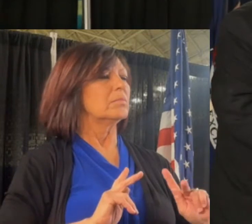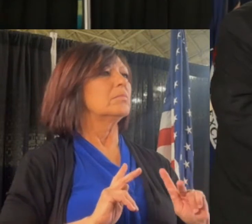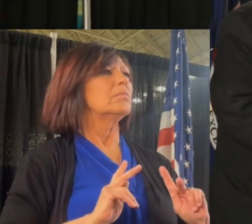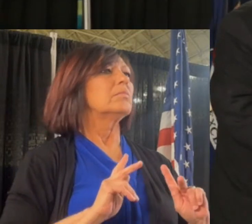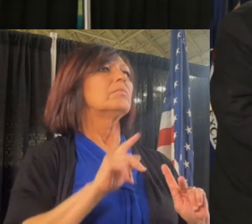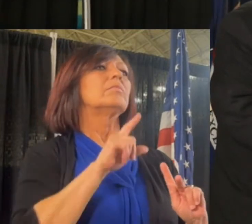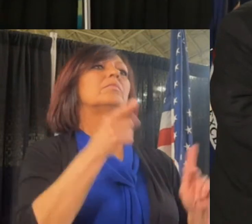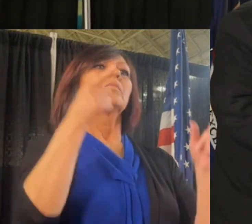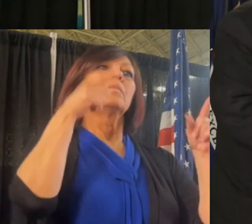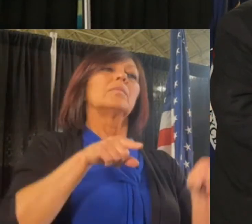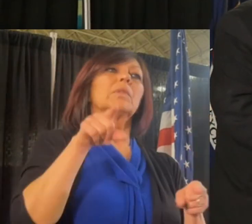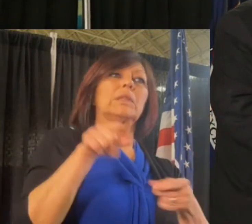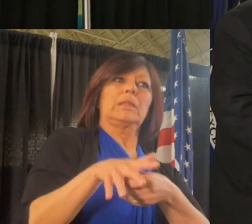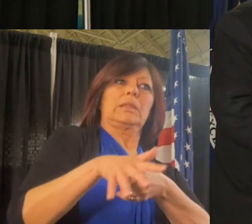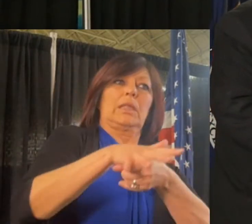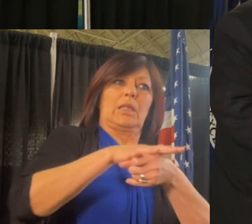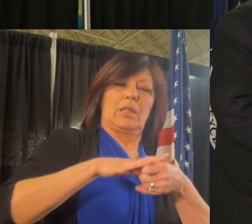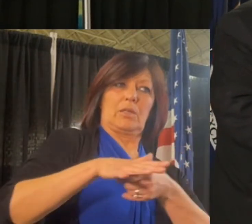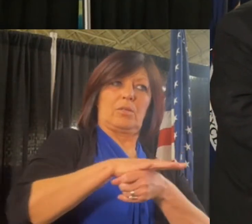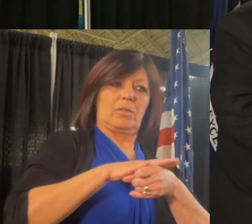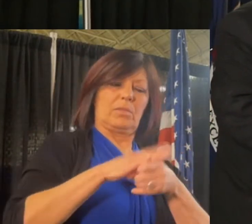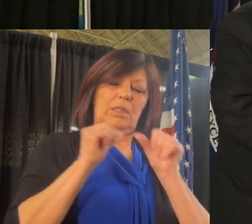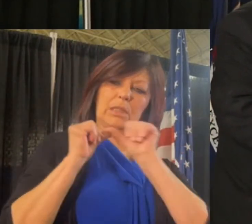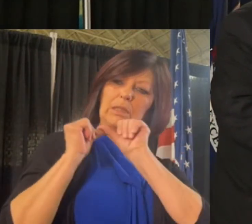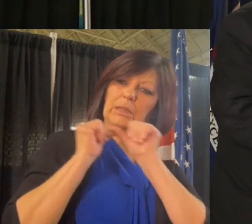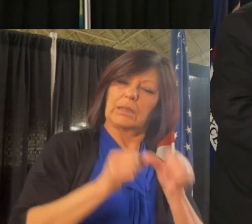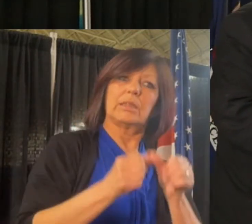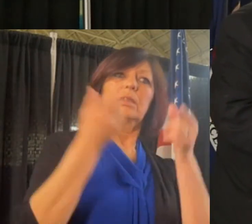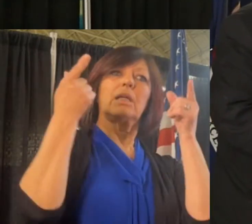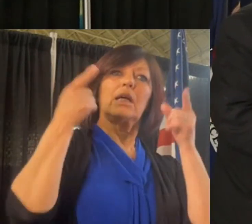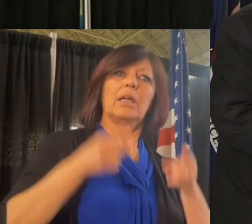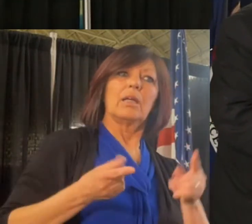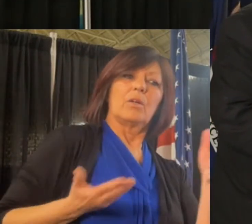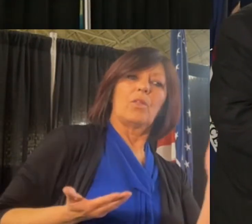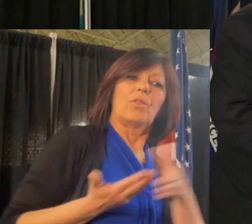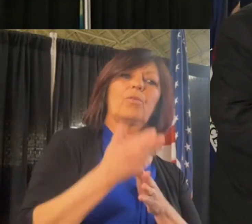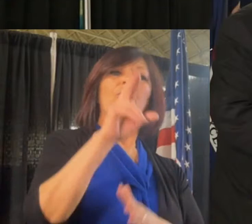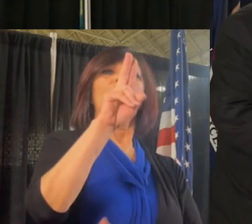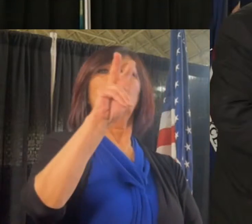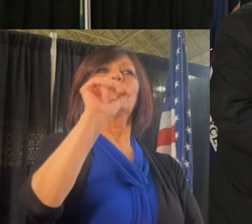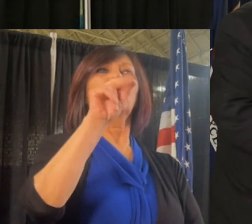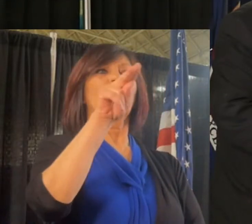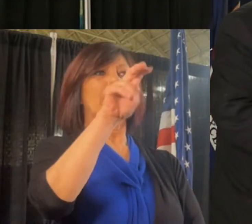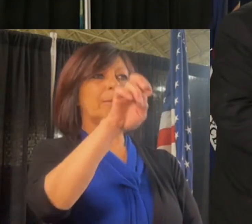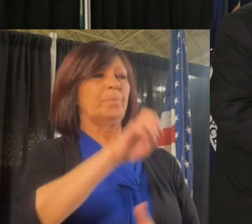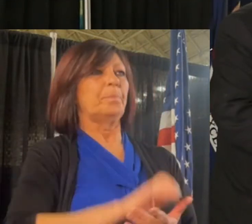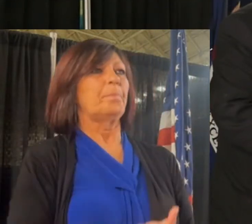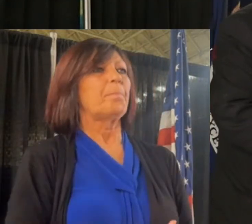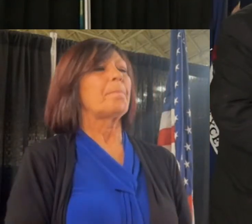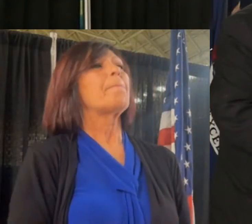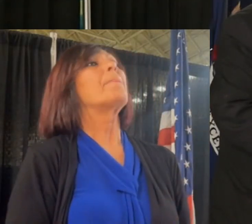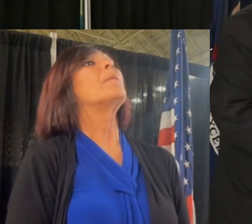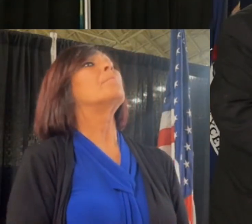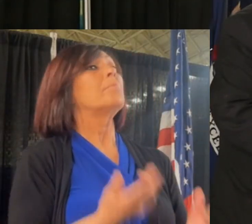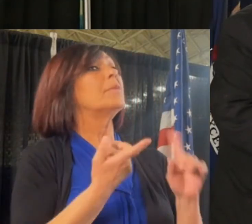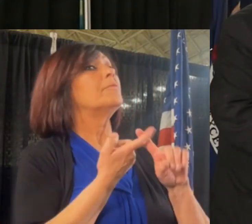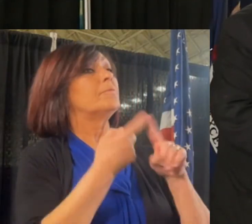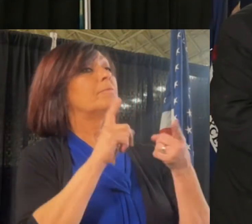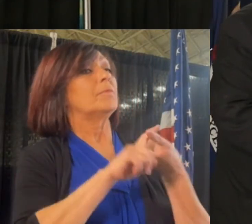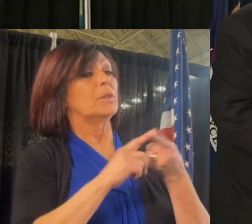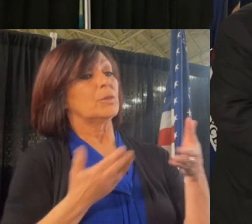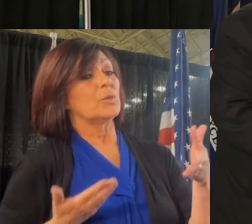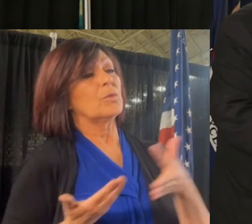occurred in these regions and continue to occur throughout Ukraine. Many friends throughout